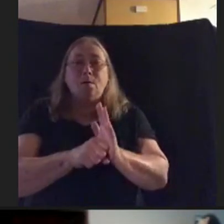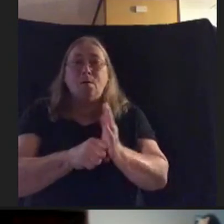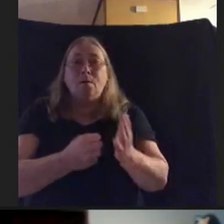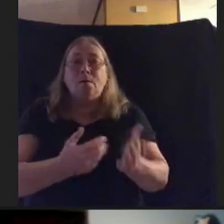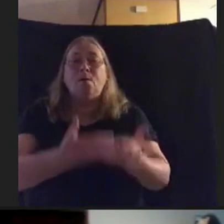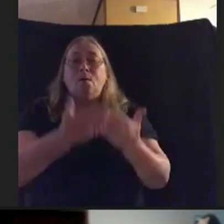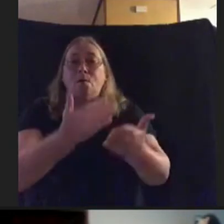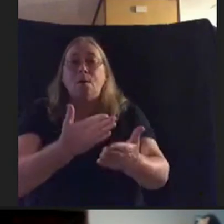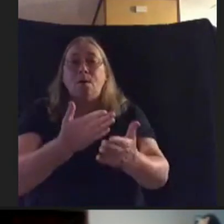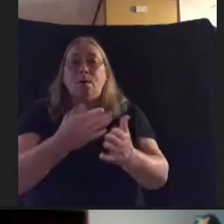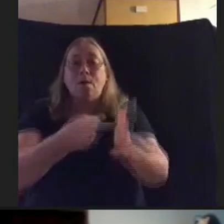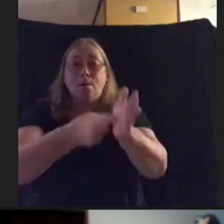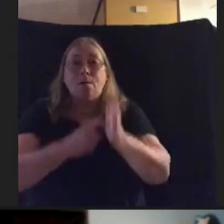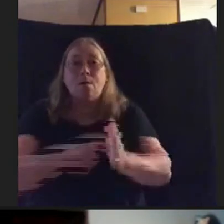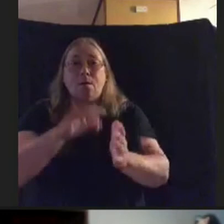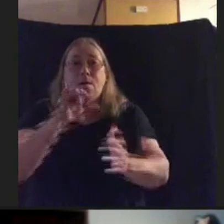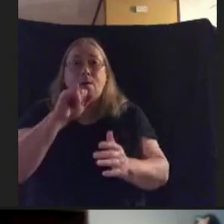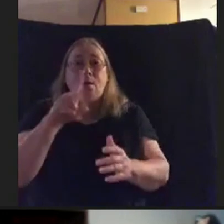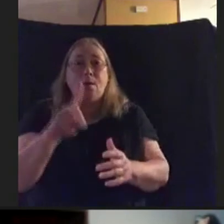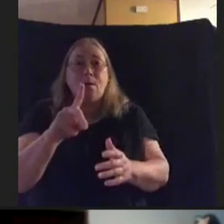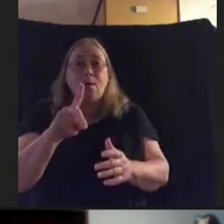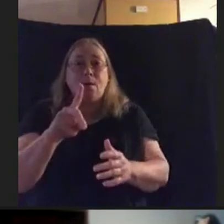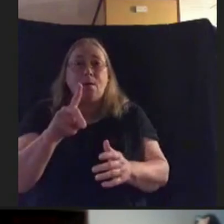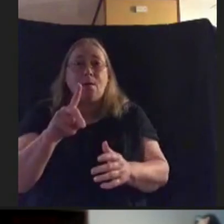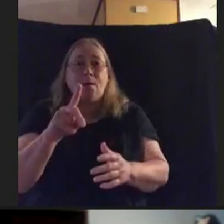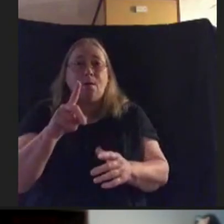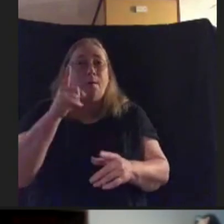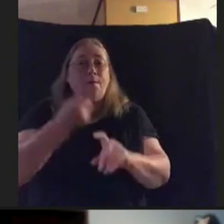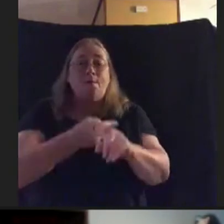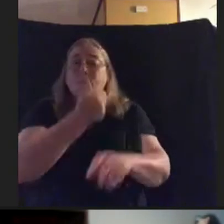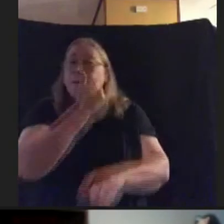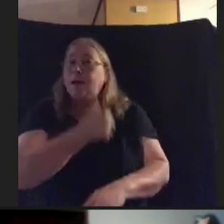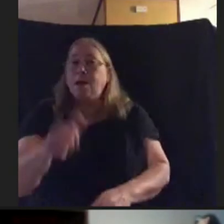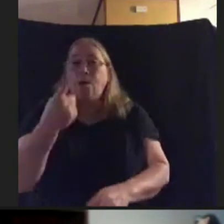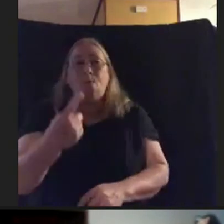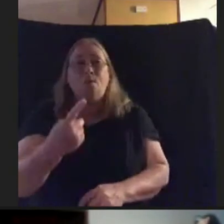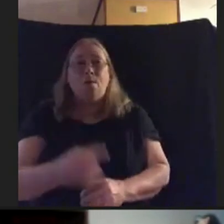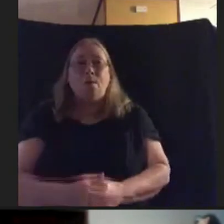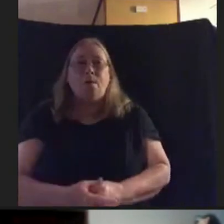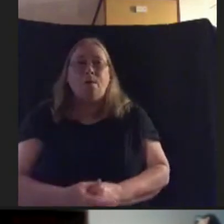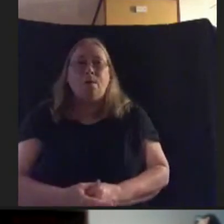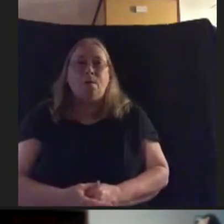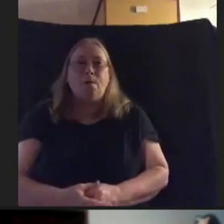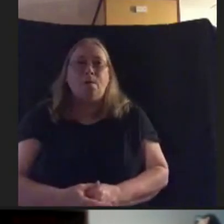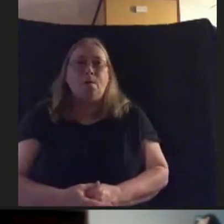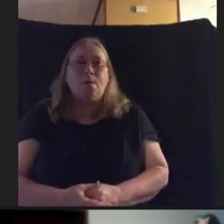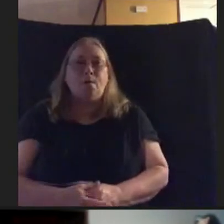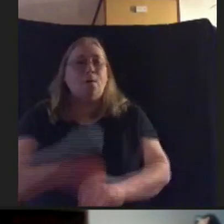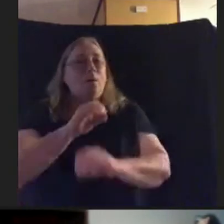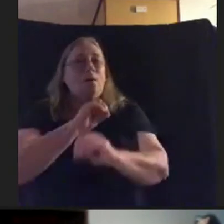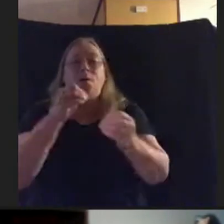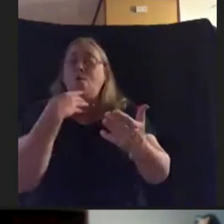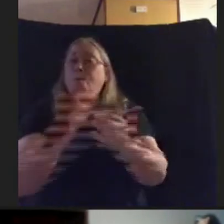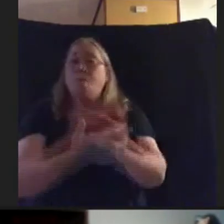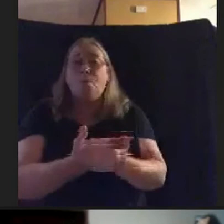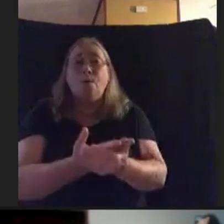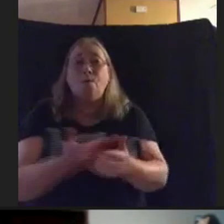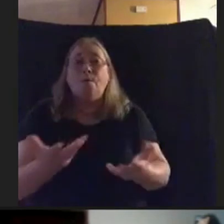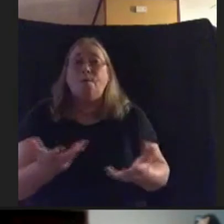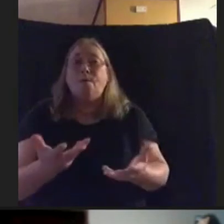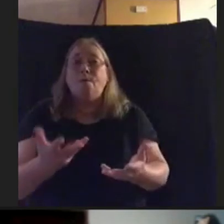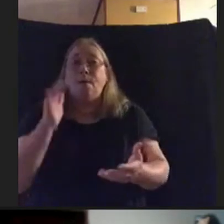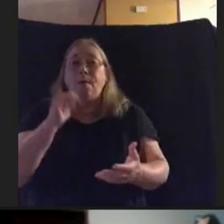IDs? Isabel, we don't require IDs from anyone at all. You need no proof. And again, that is because we